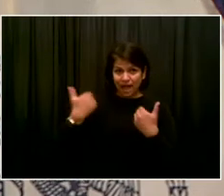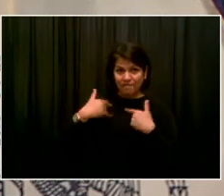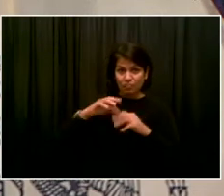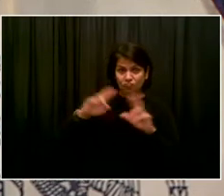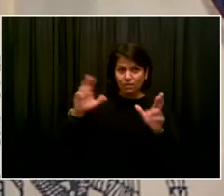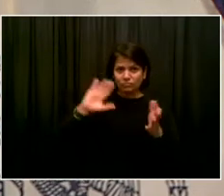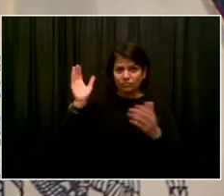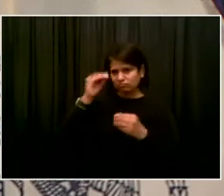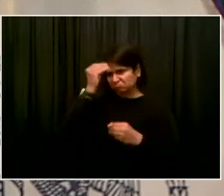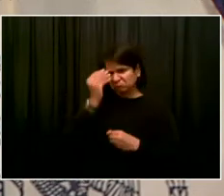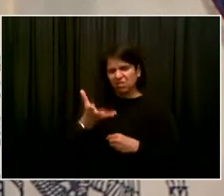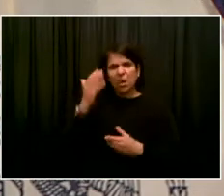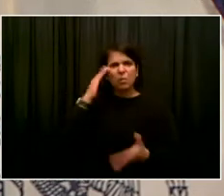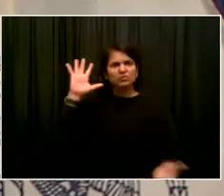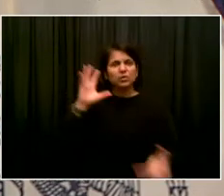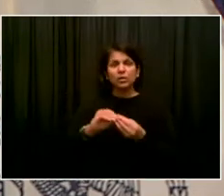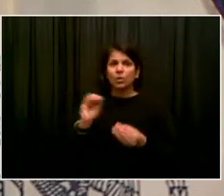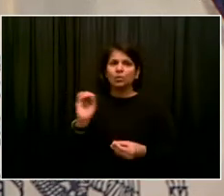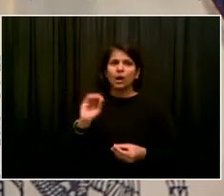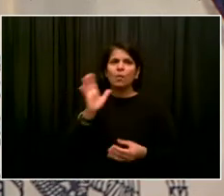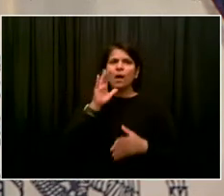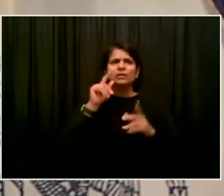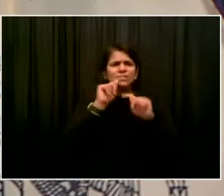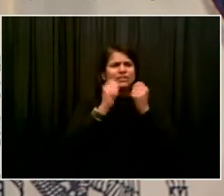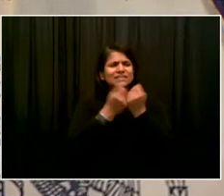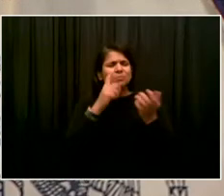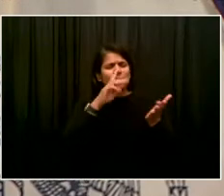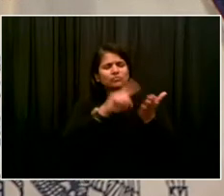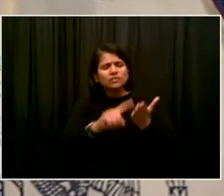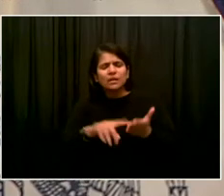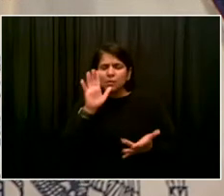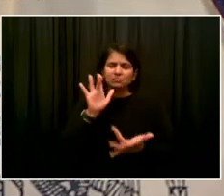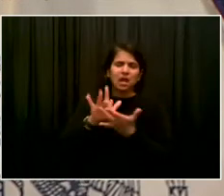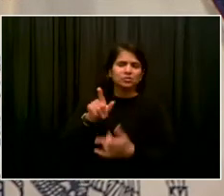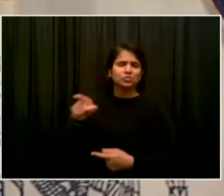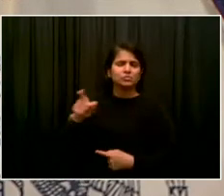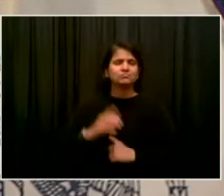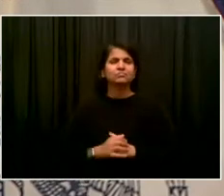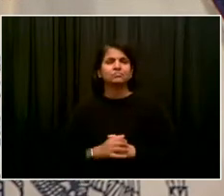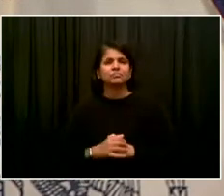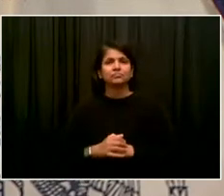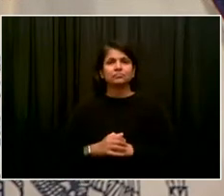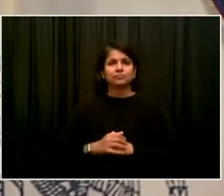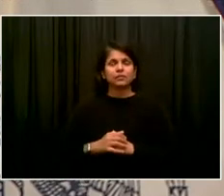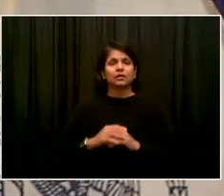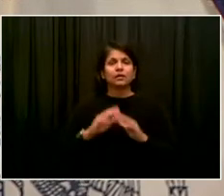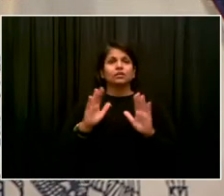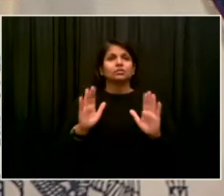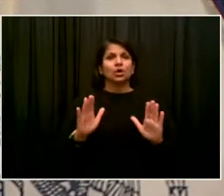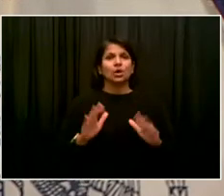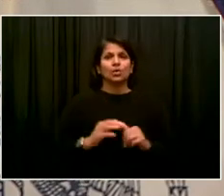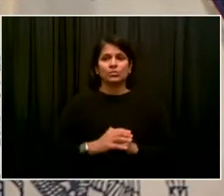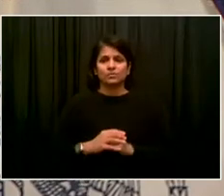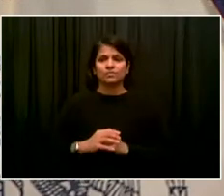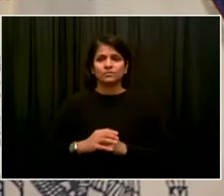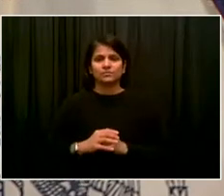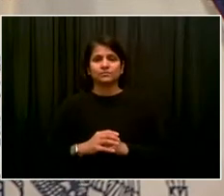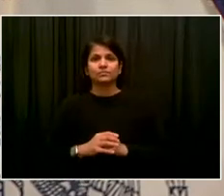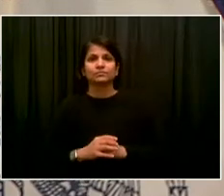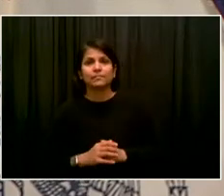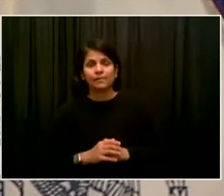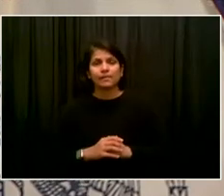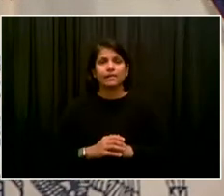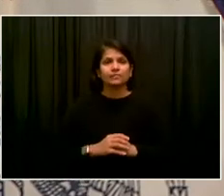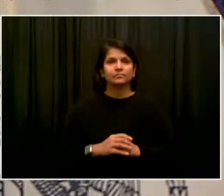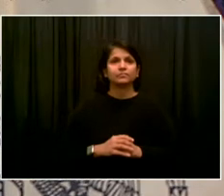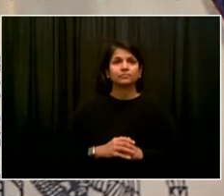get it to you later on today. We've never had a problem getting the number of kids and adults tested